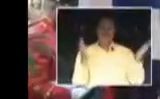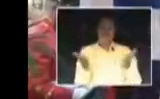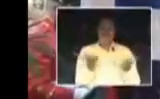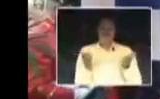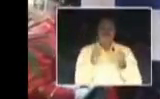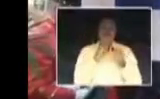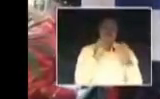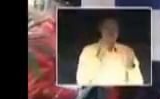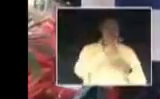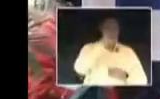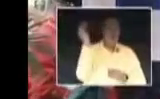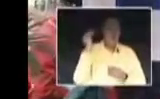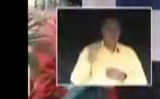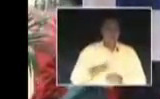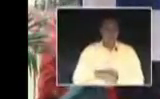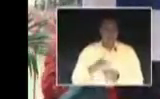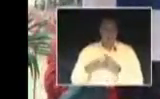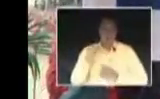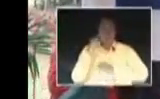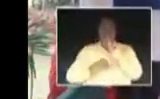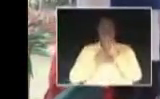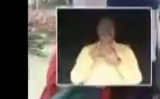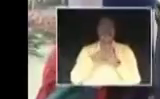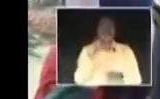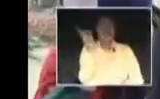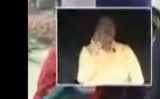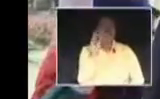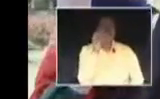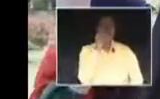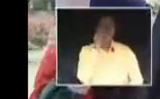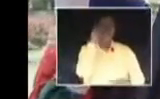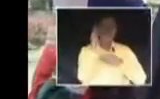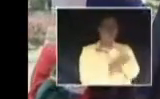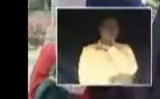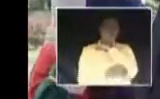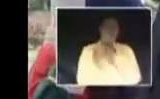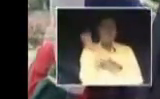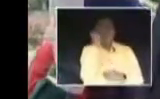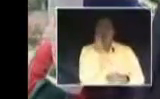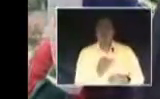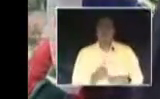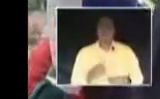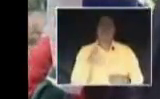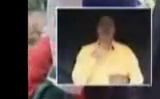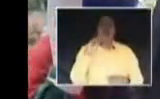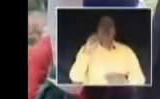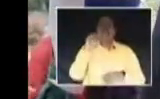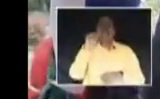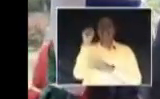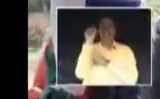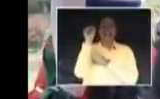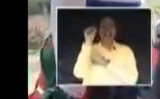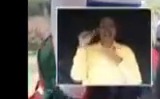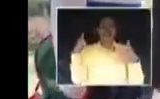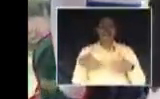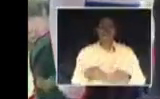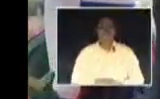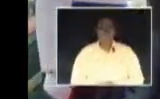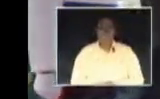international corporations and organizations, including Digicel, Food for the Poor, Pepsi, and the Sandals Group.